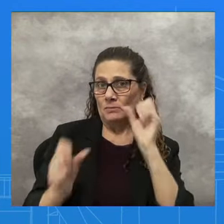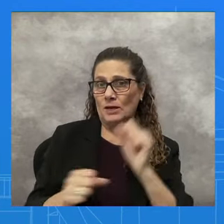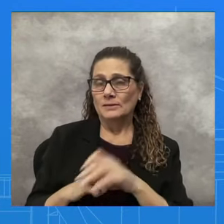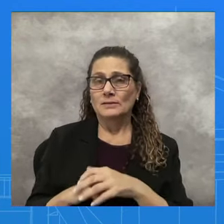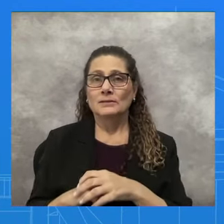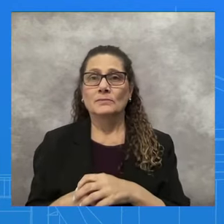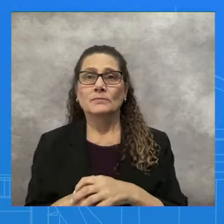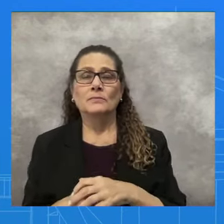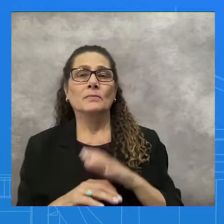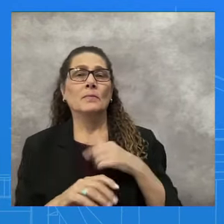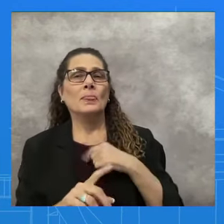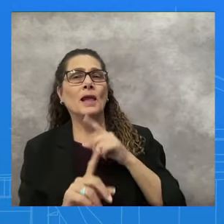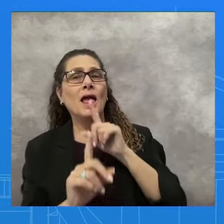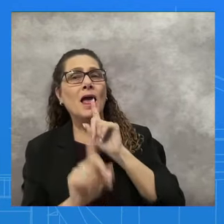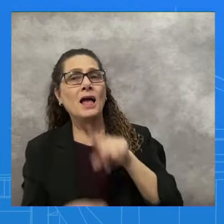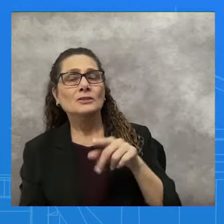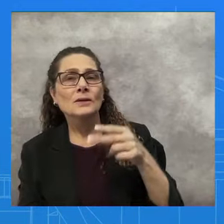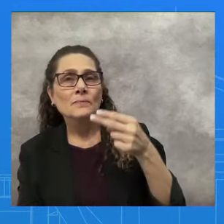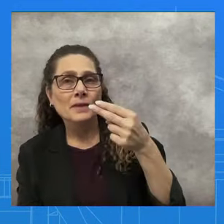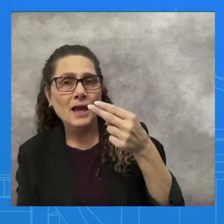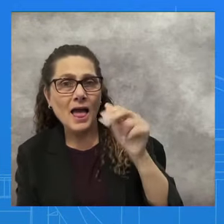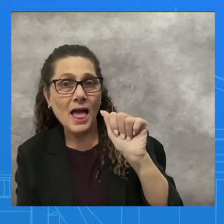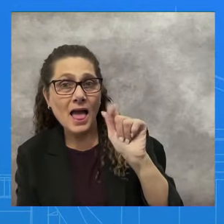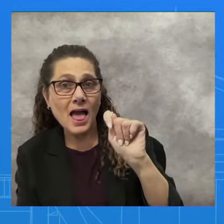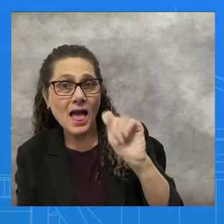to Nikki Haley's,